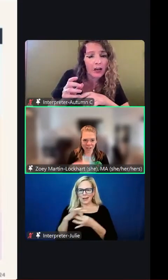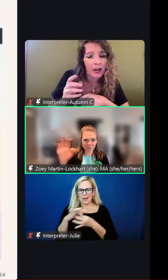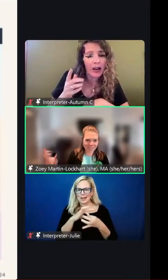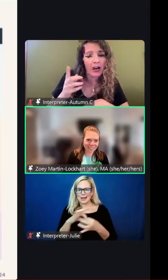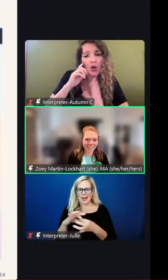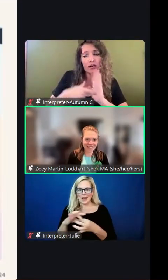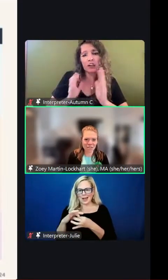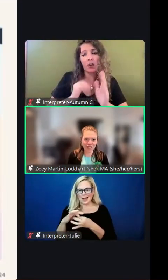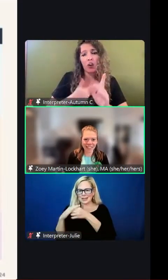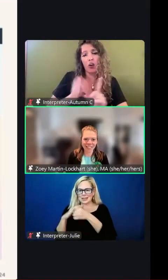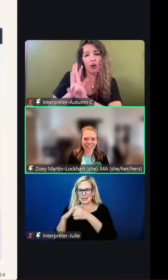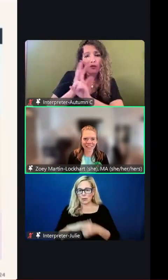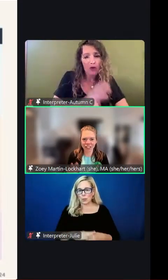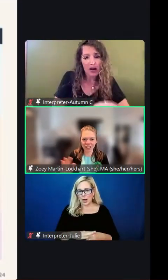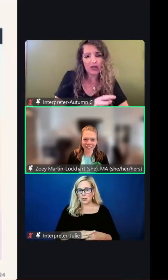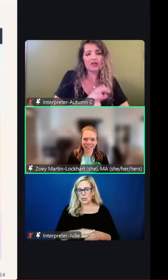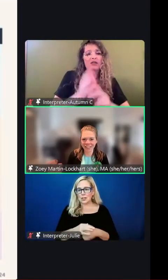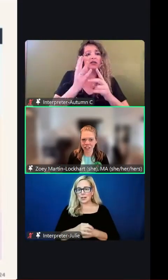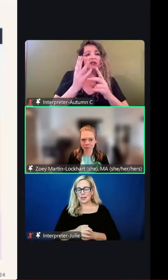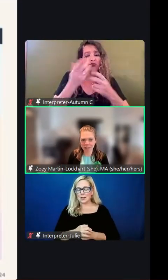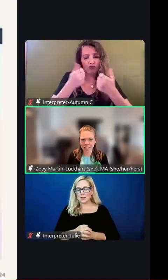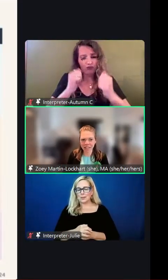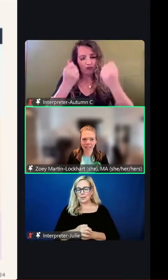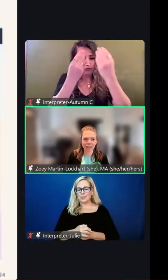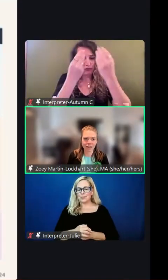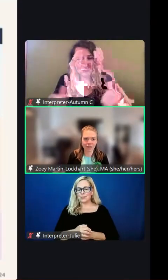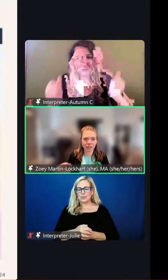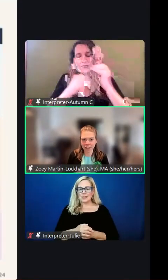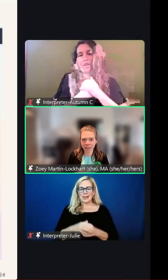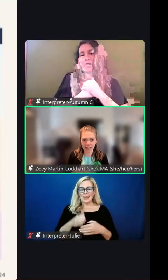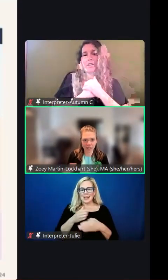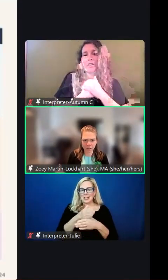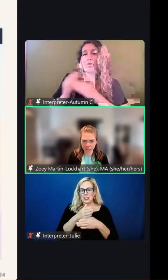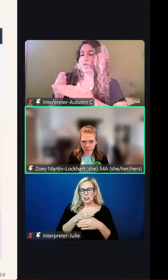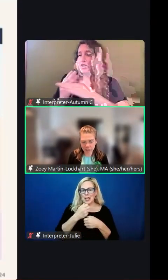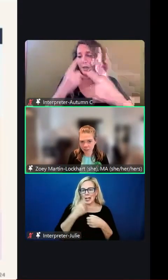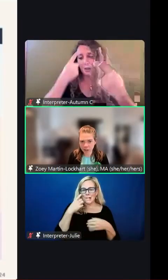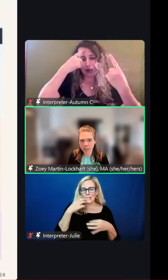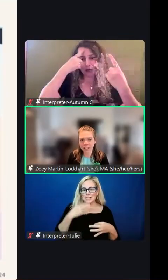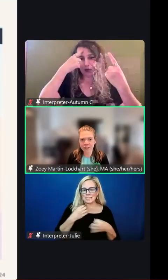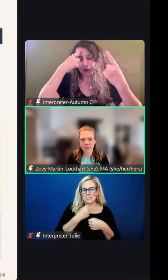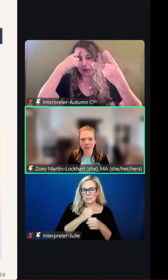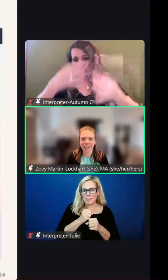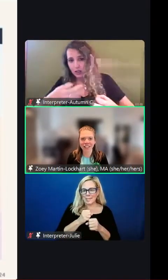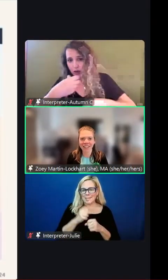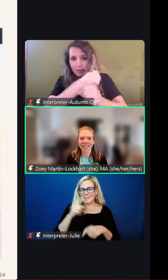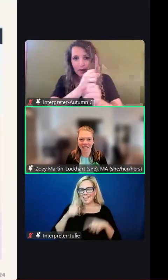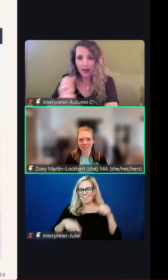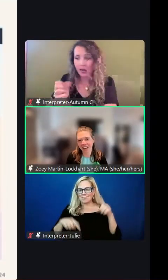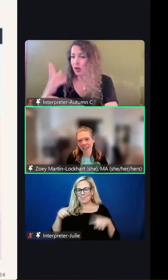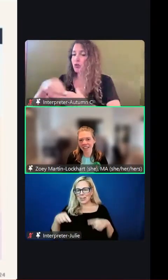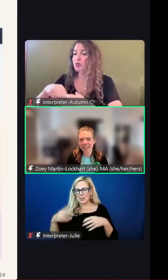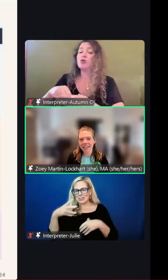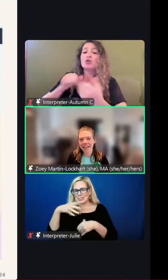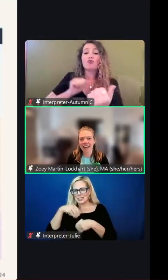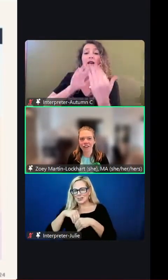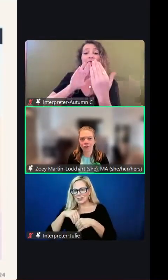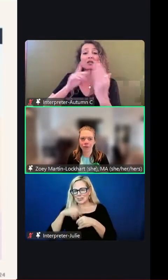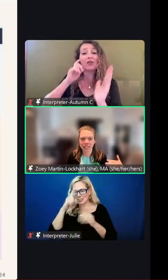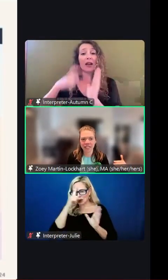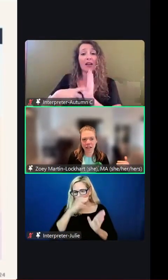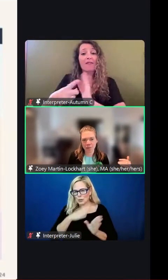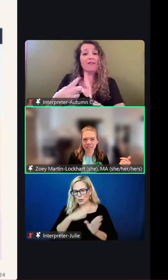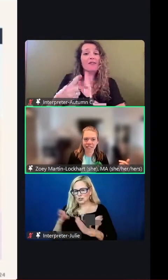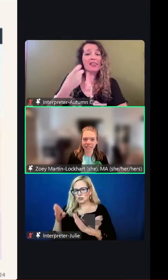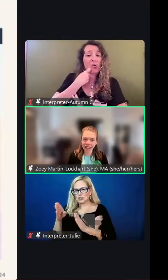these items, namely shared decision-making and various inclusivity strategies, were actually identified at